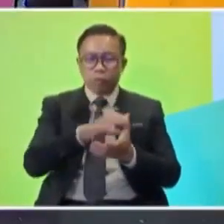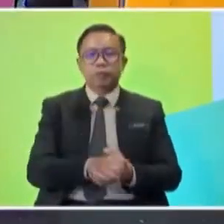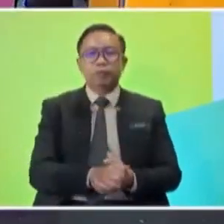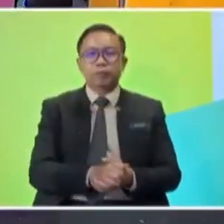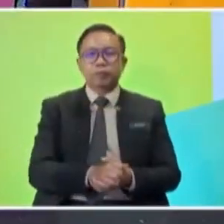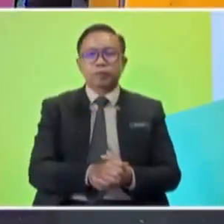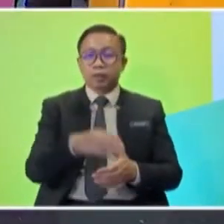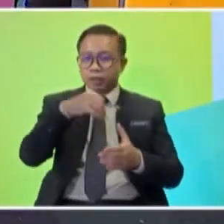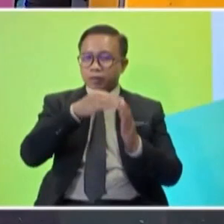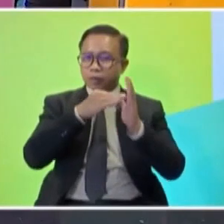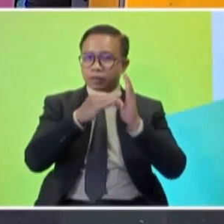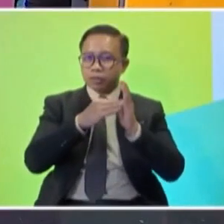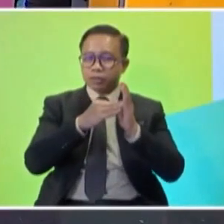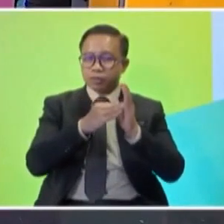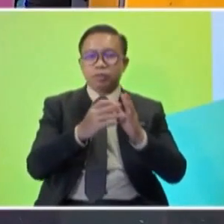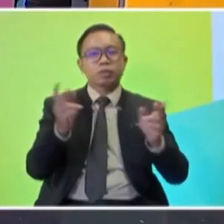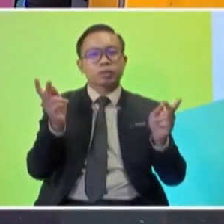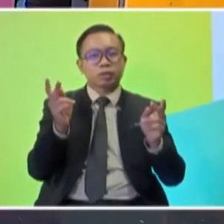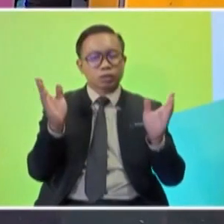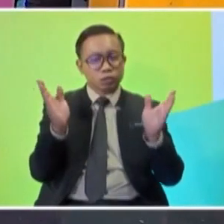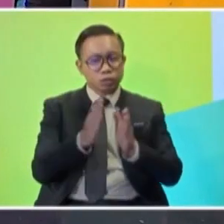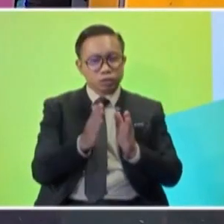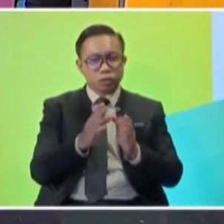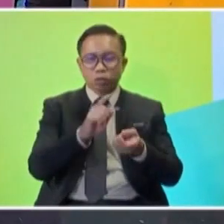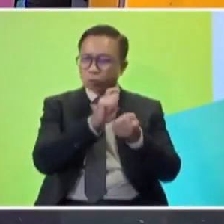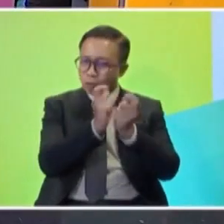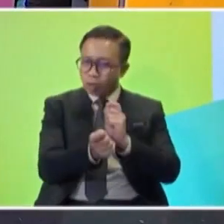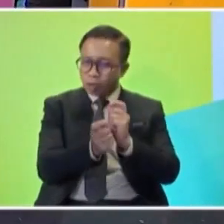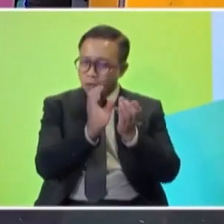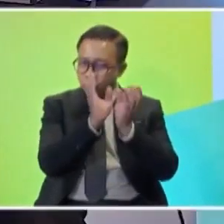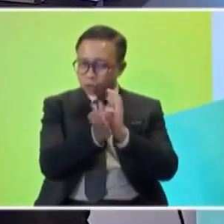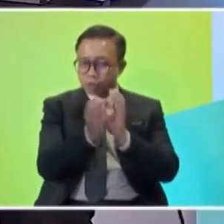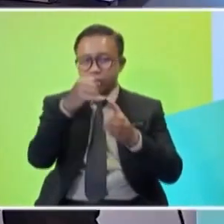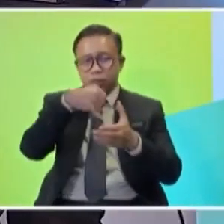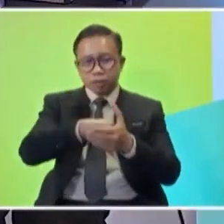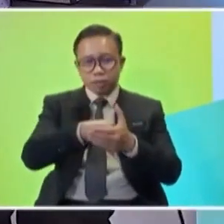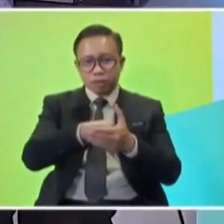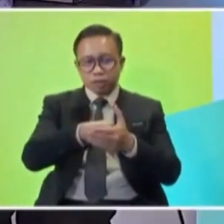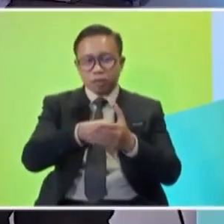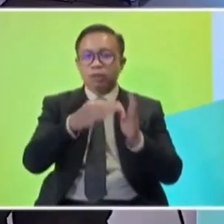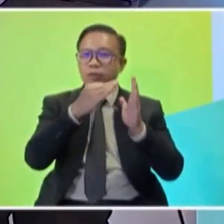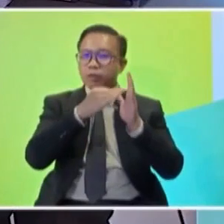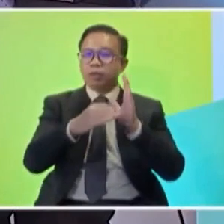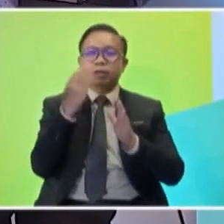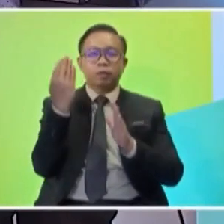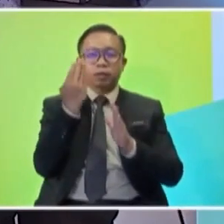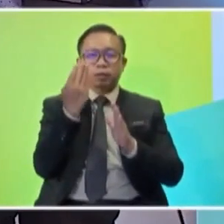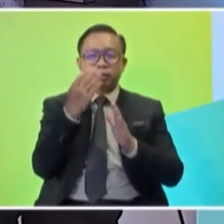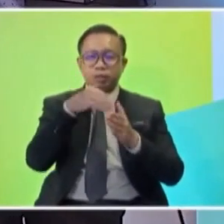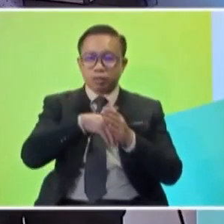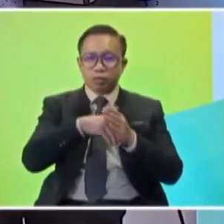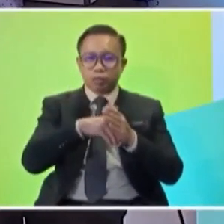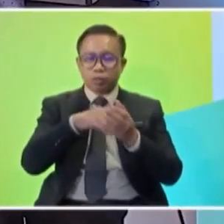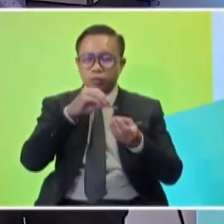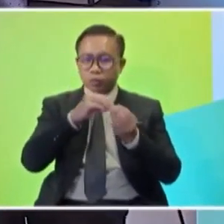fraction, what we have to do is we have to simplify it into the simplest form. Okay. Or if it's in improper fraction, you have to convert it to a